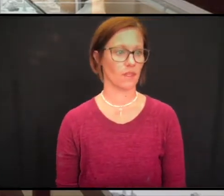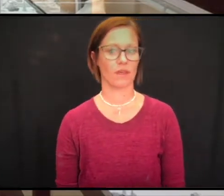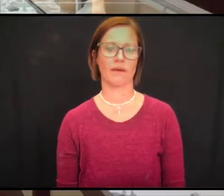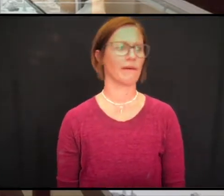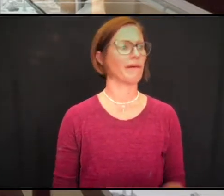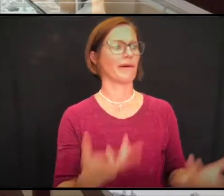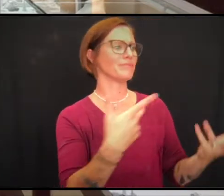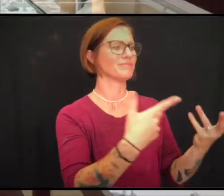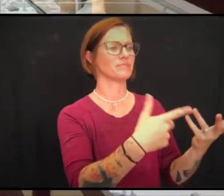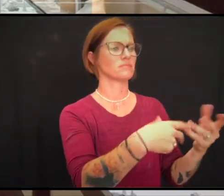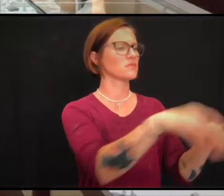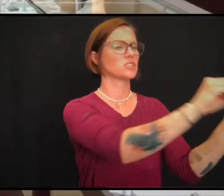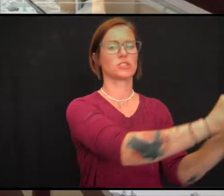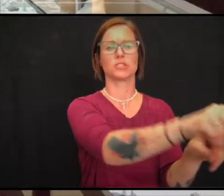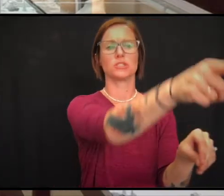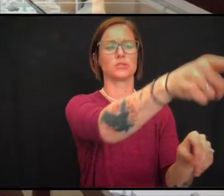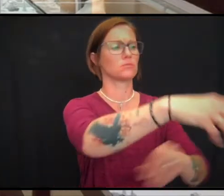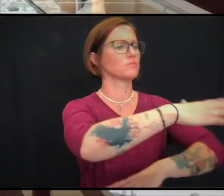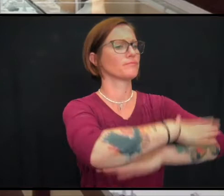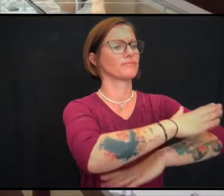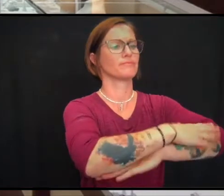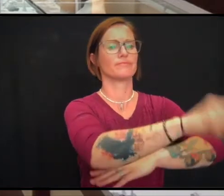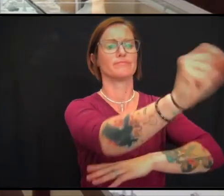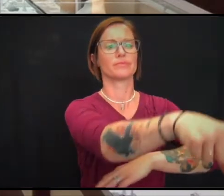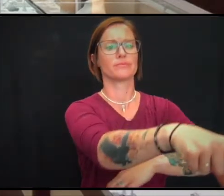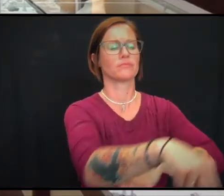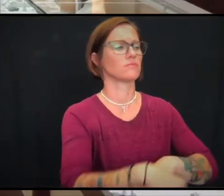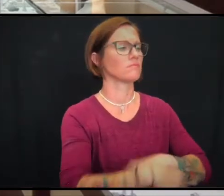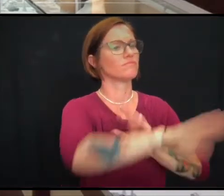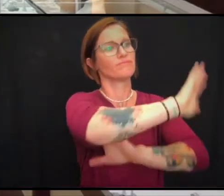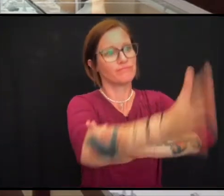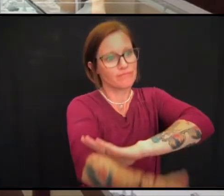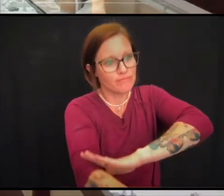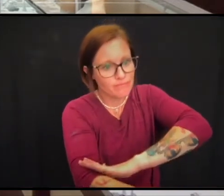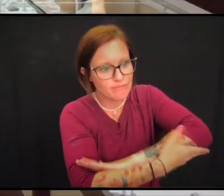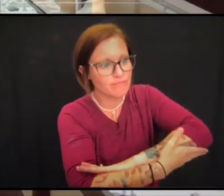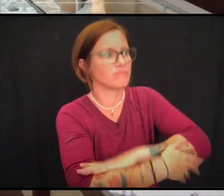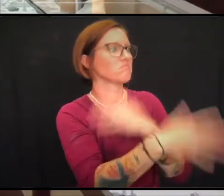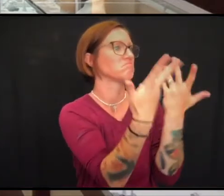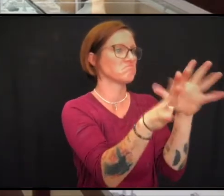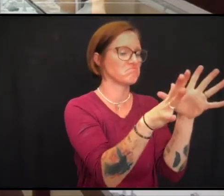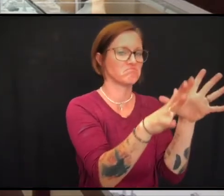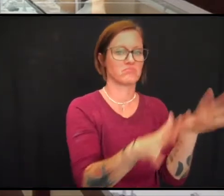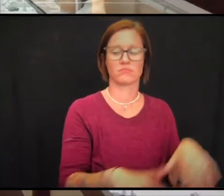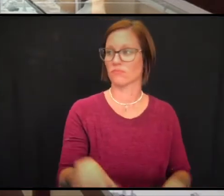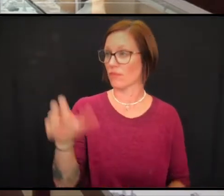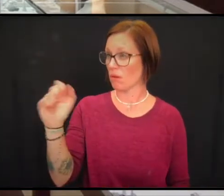You can put it on the counter. We'll fix it overnight. Okay, I'll pick it up tomorrow.